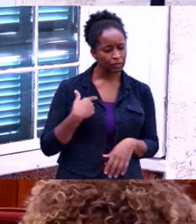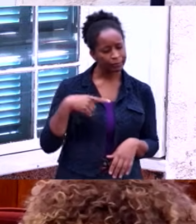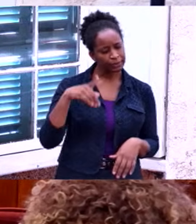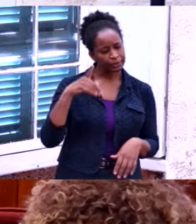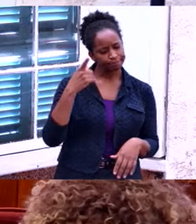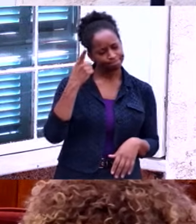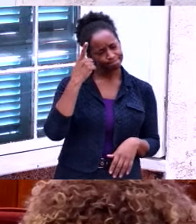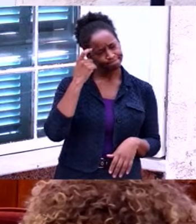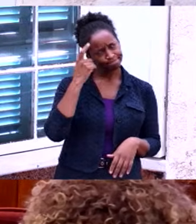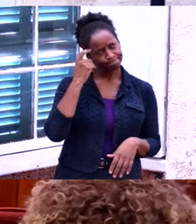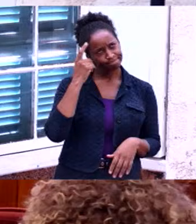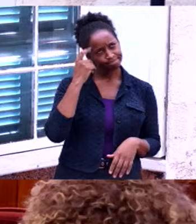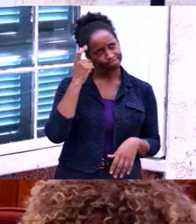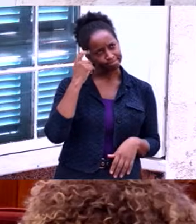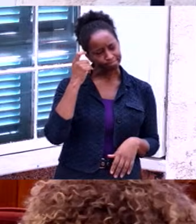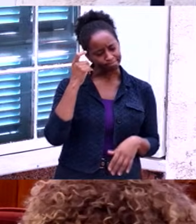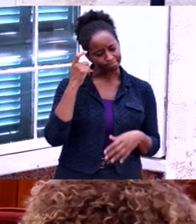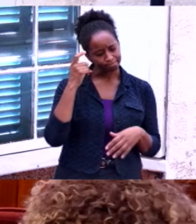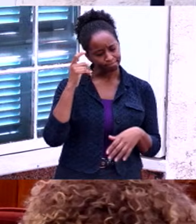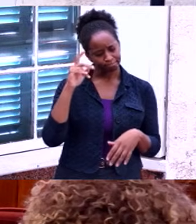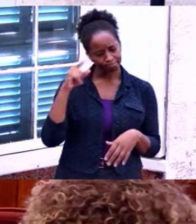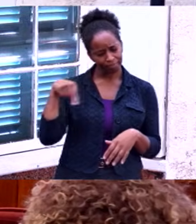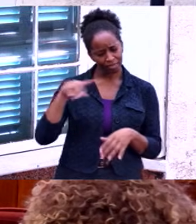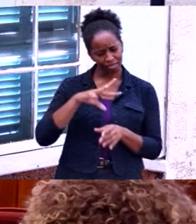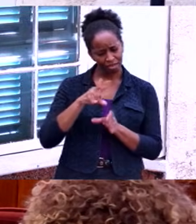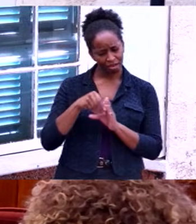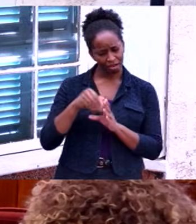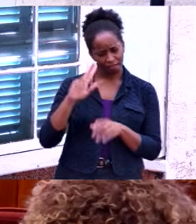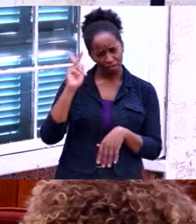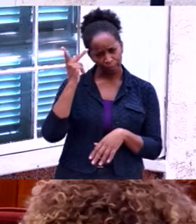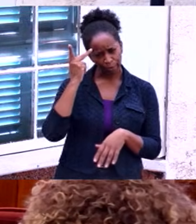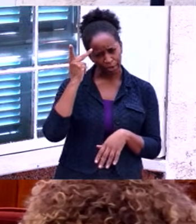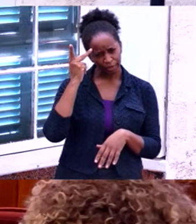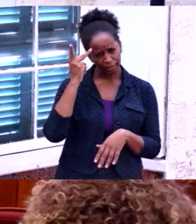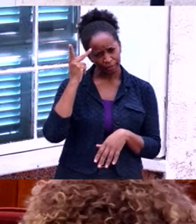Parliament rather than 30. So